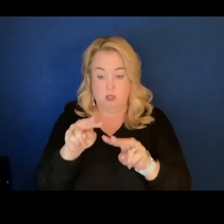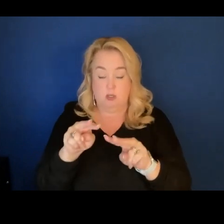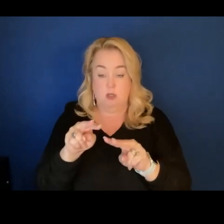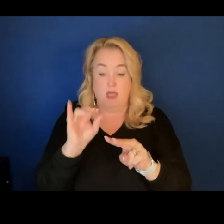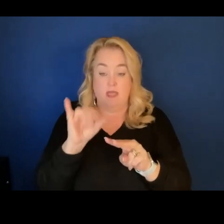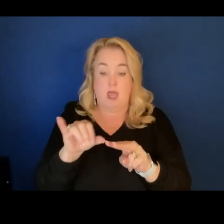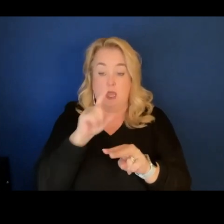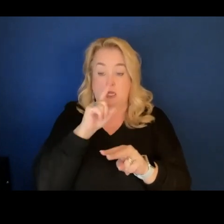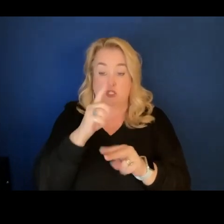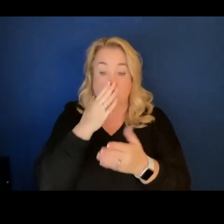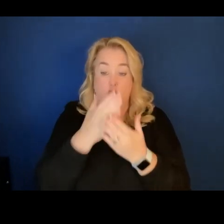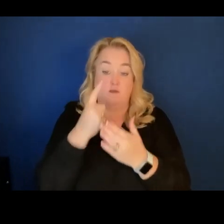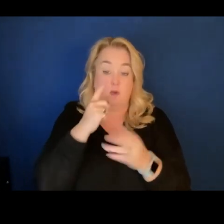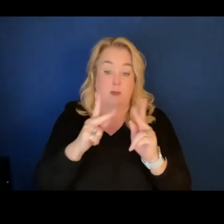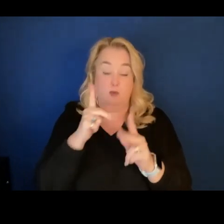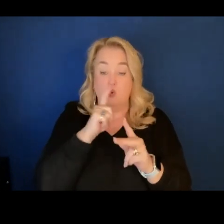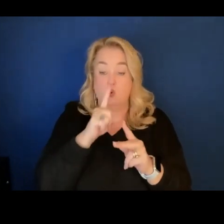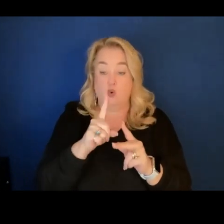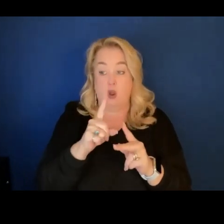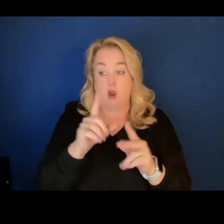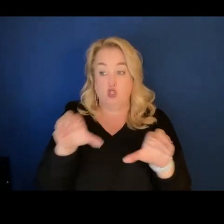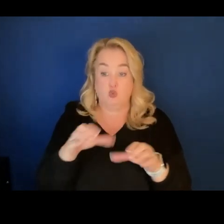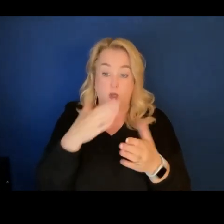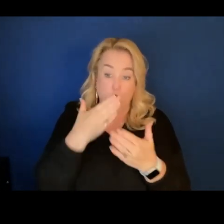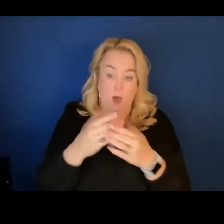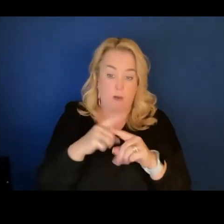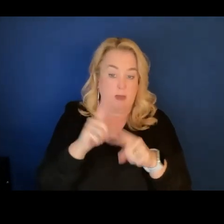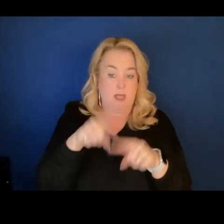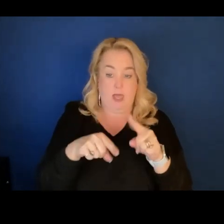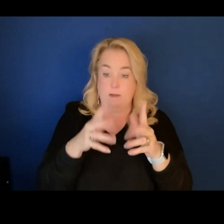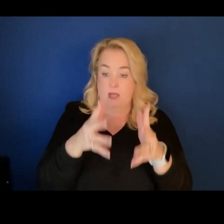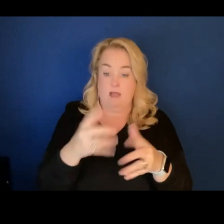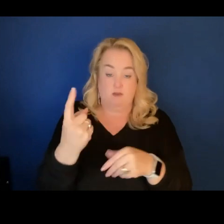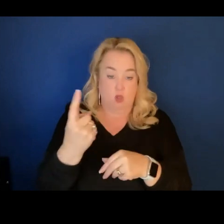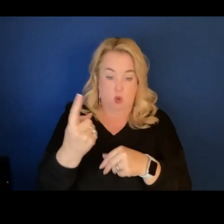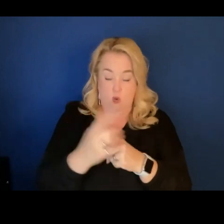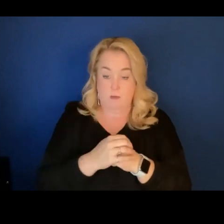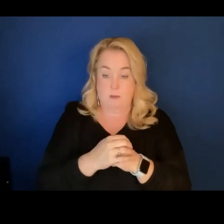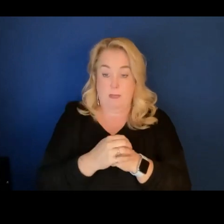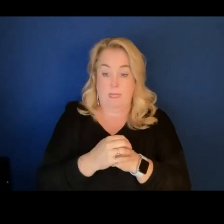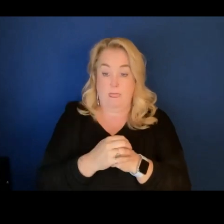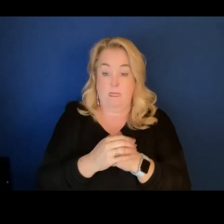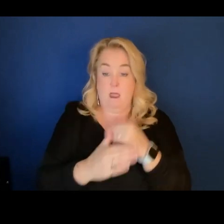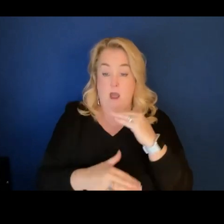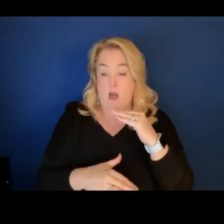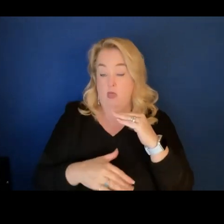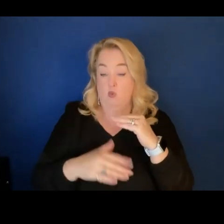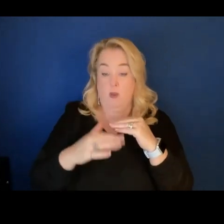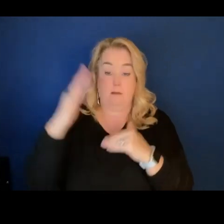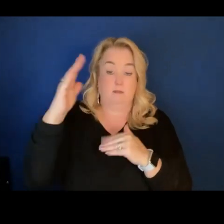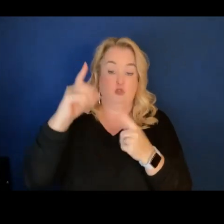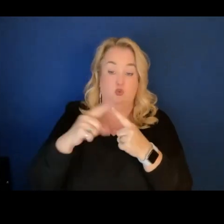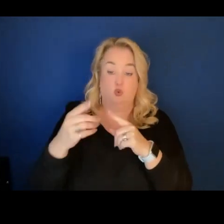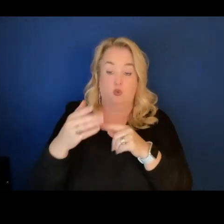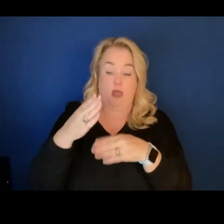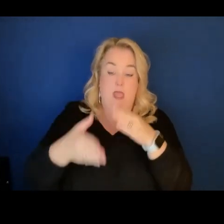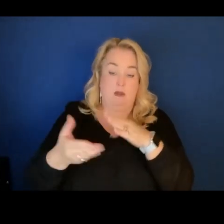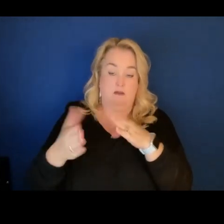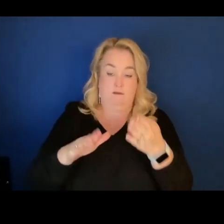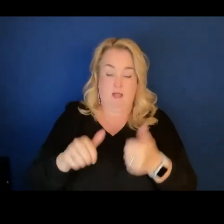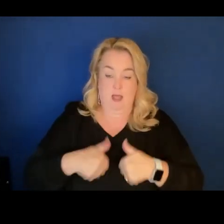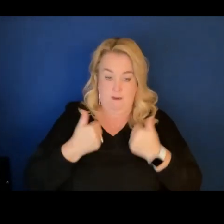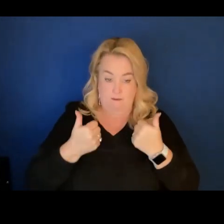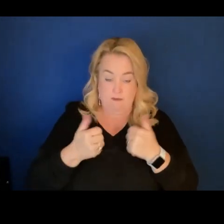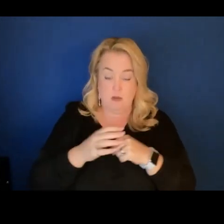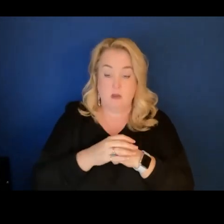pretty well, but can't be left alone for some reason, all the way up to people at the end of life. Caregivers, of